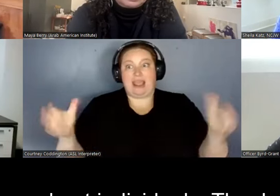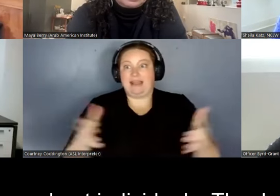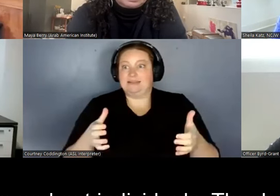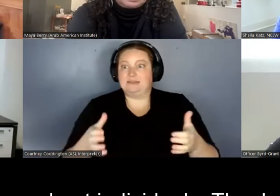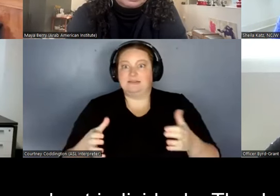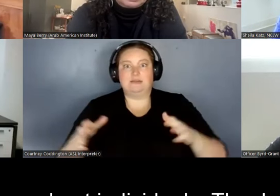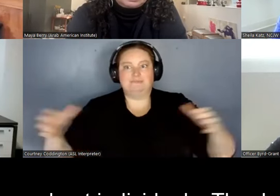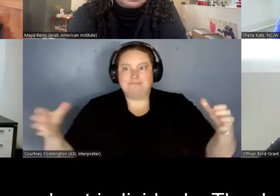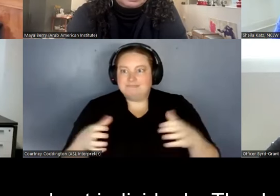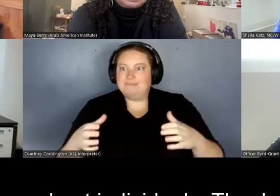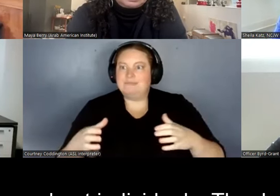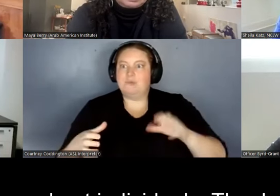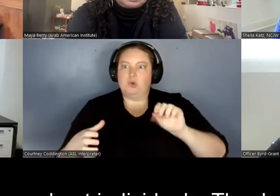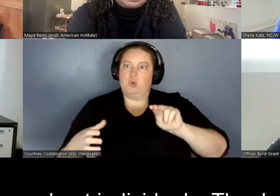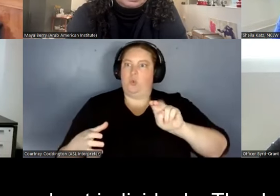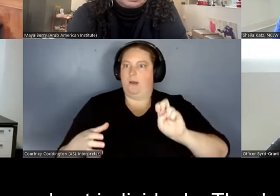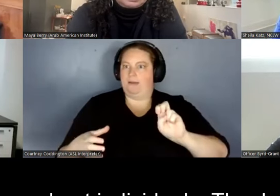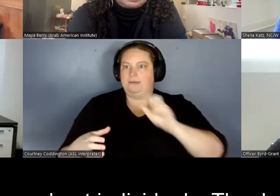individuals.